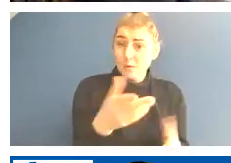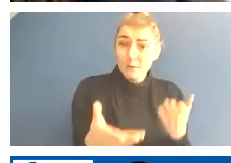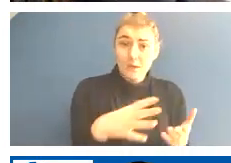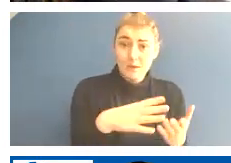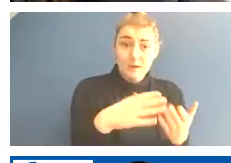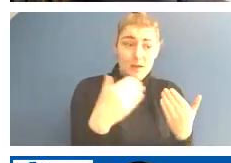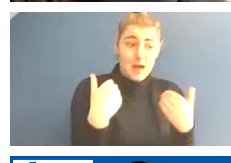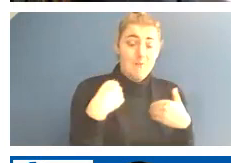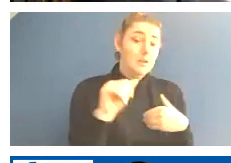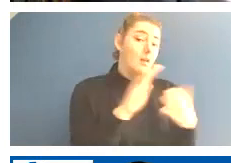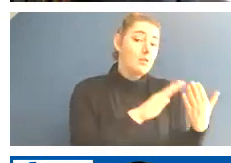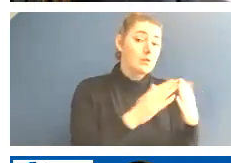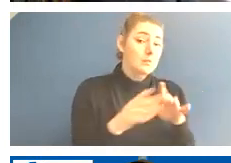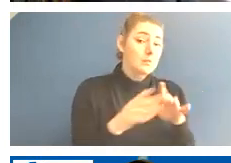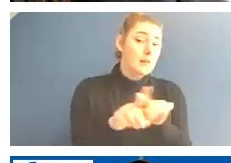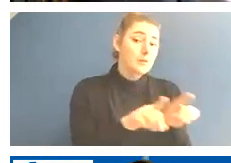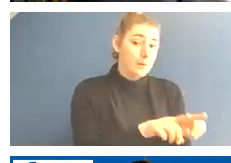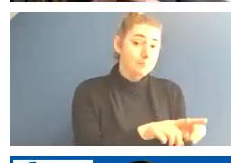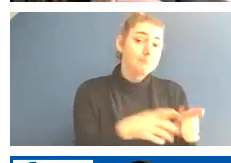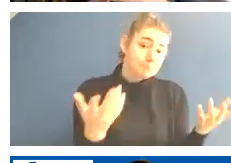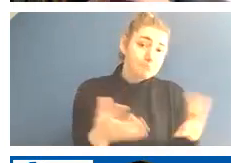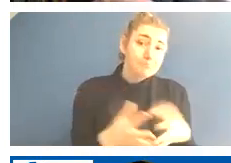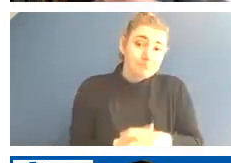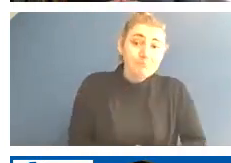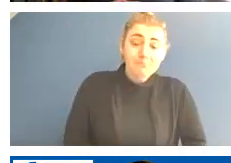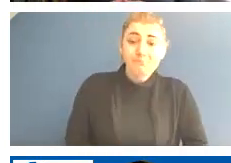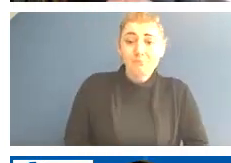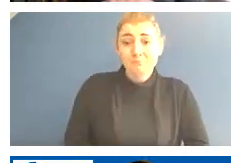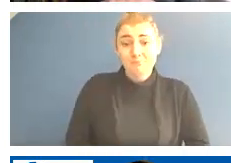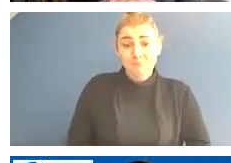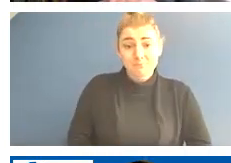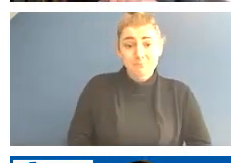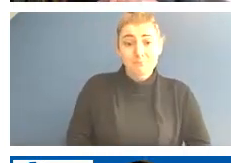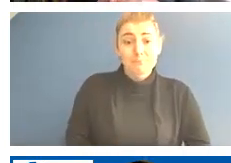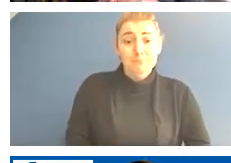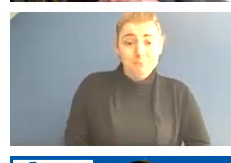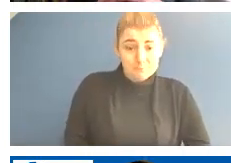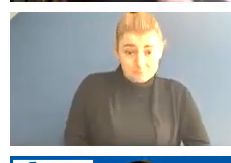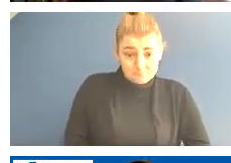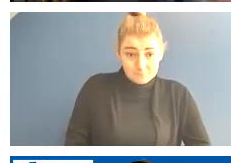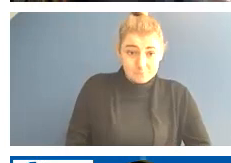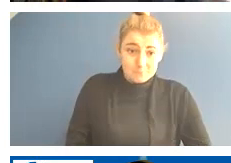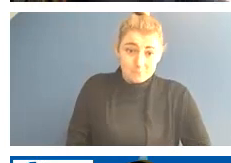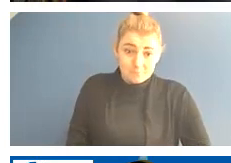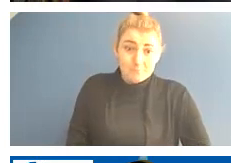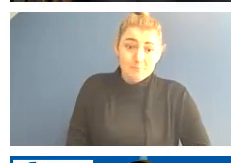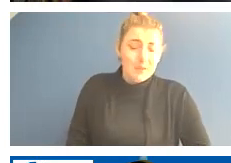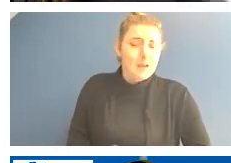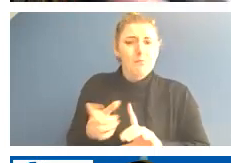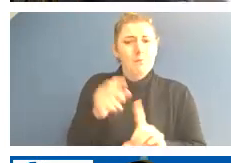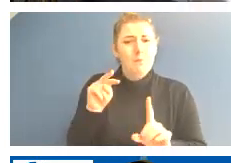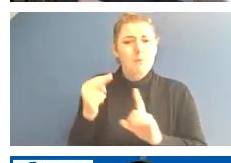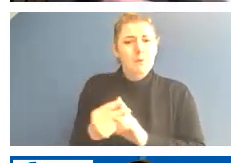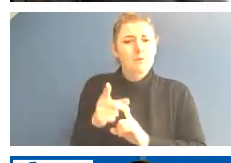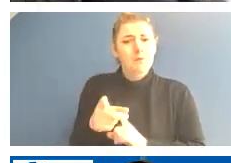in other communities as well. So from that sense, you can get kind of a lot of